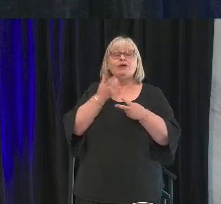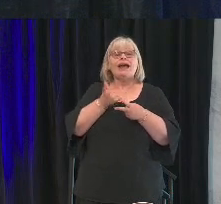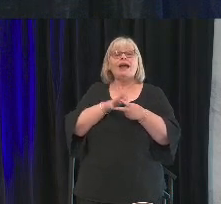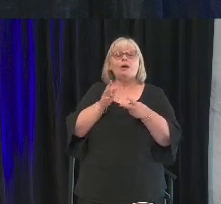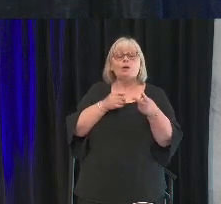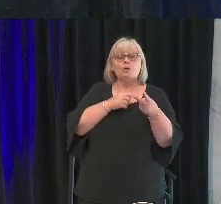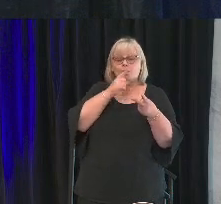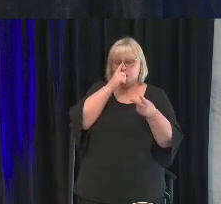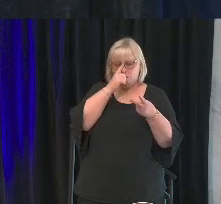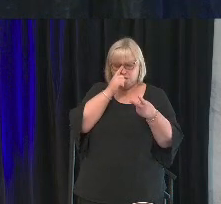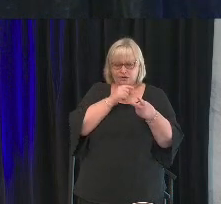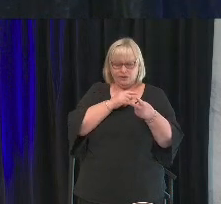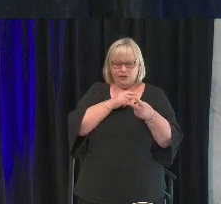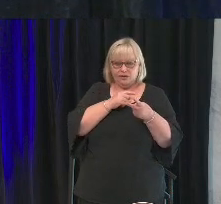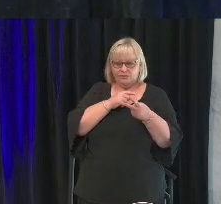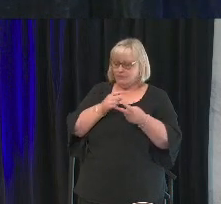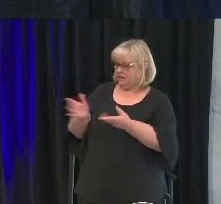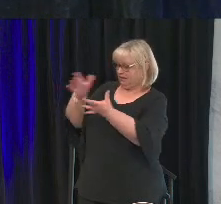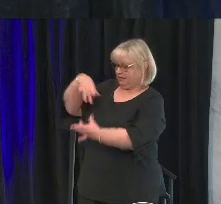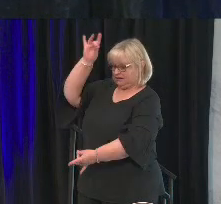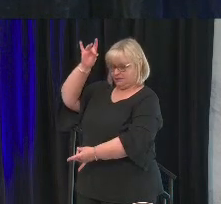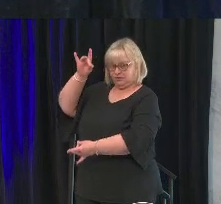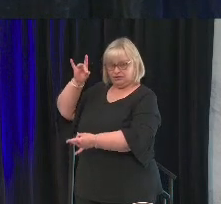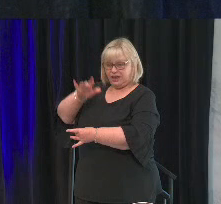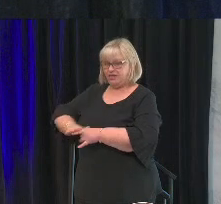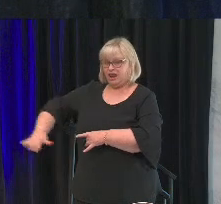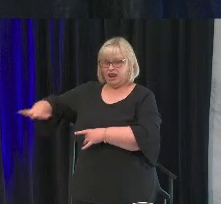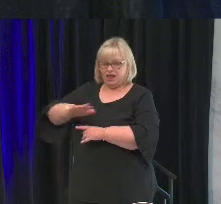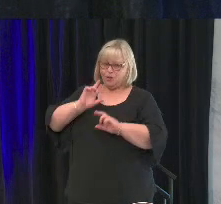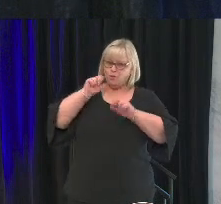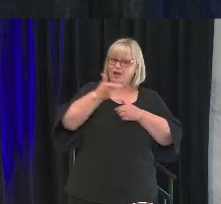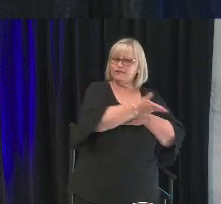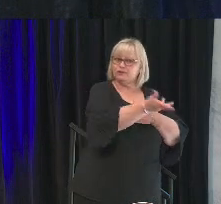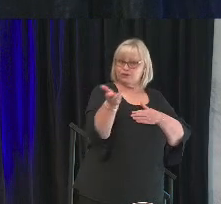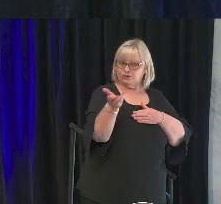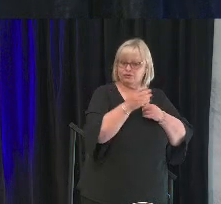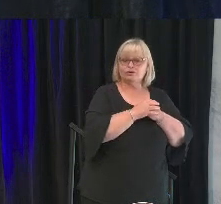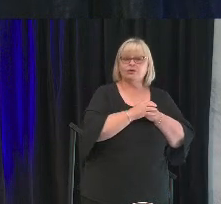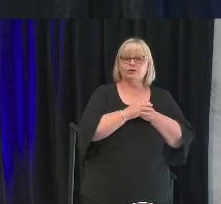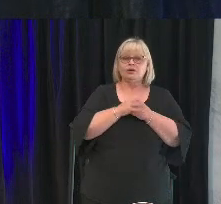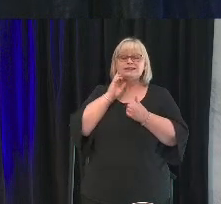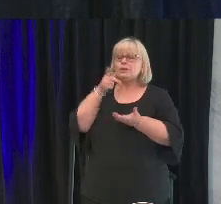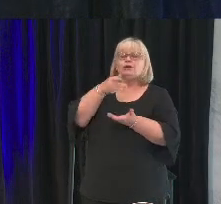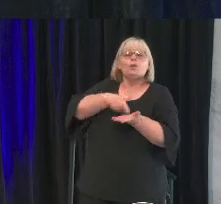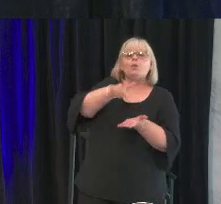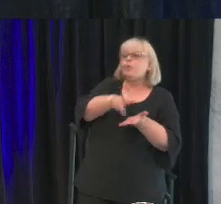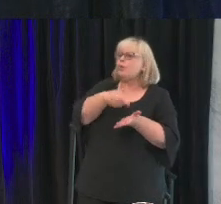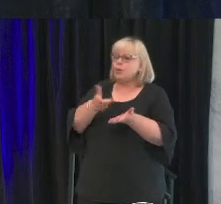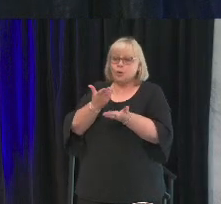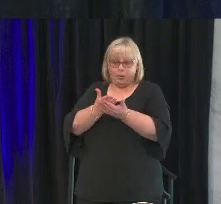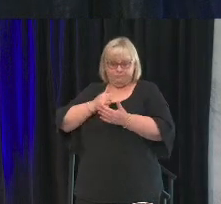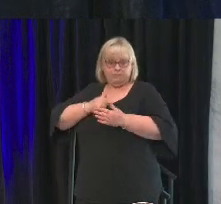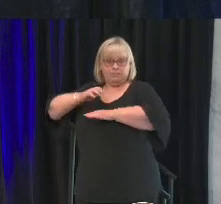by getting our spirit of the land to look after you in a physical sense, which means that as you're actually walking around on